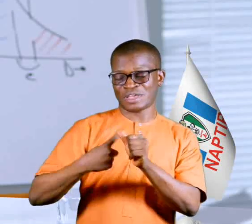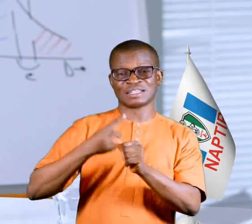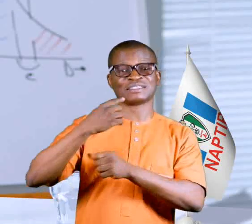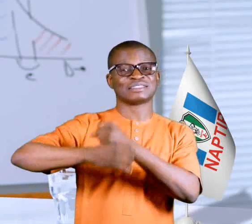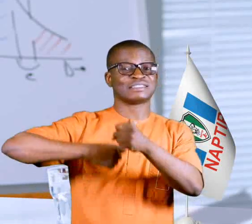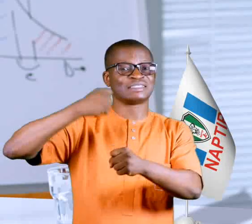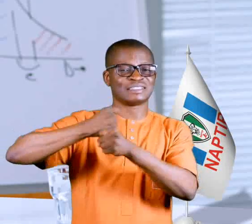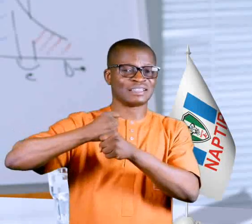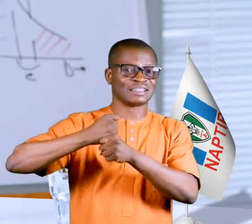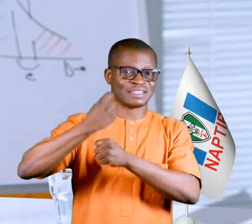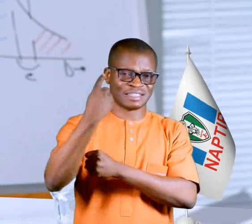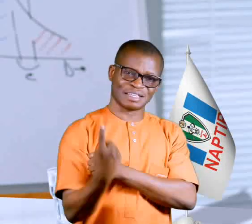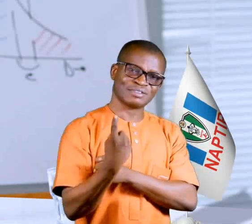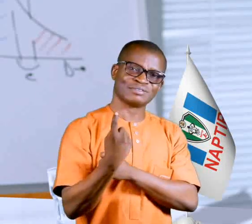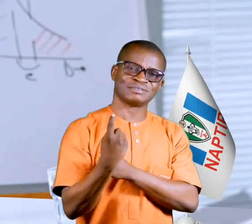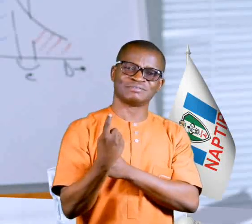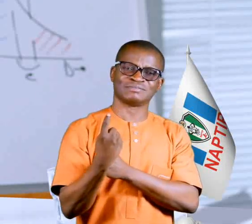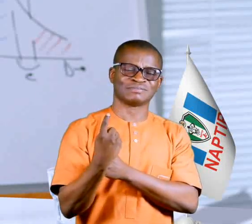for the first year of